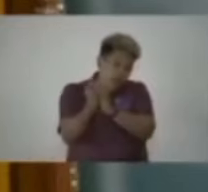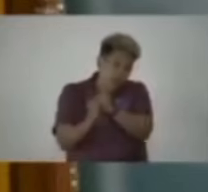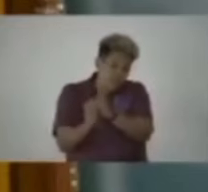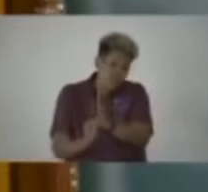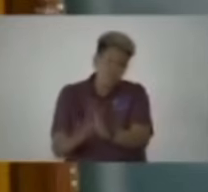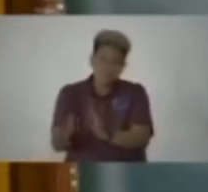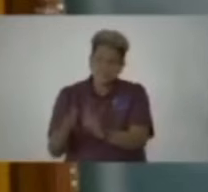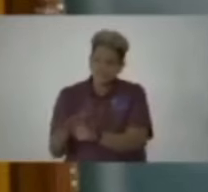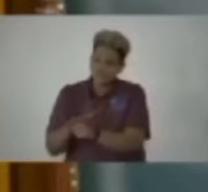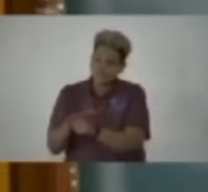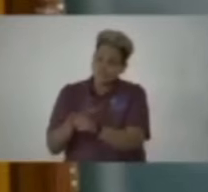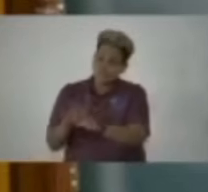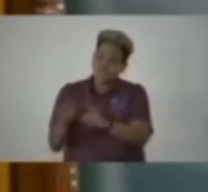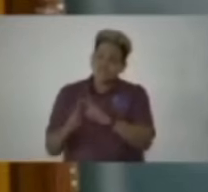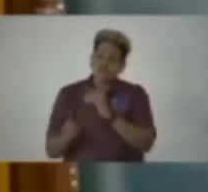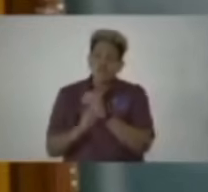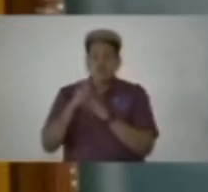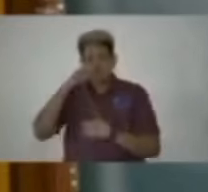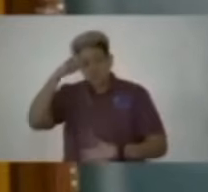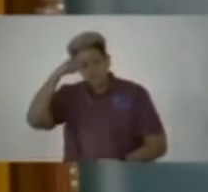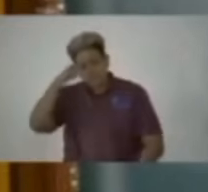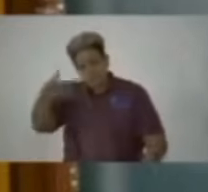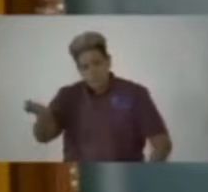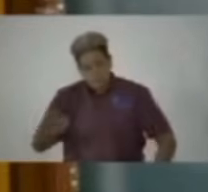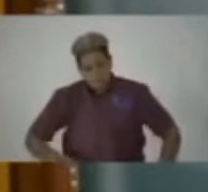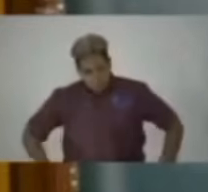legislative jurisdiction and wisdom.